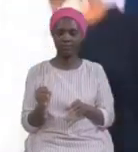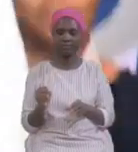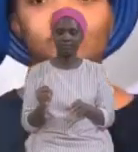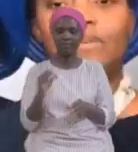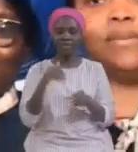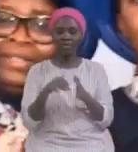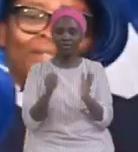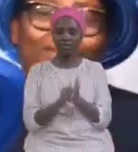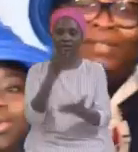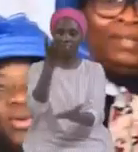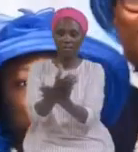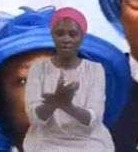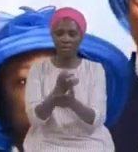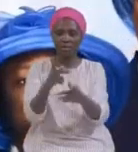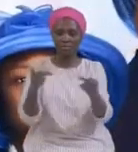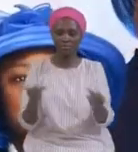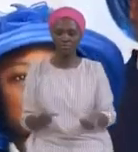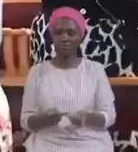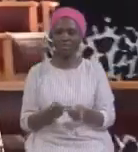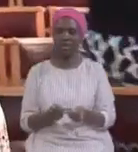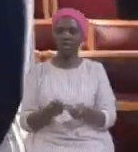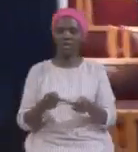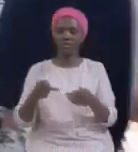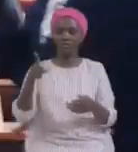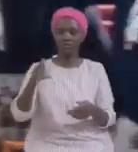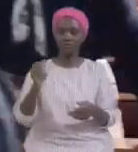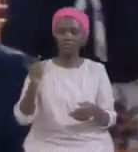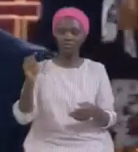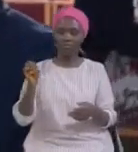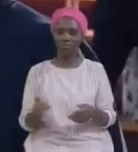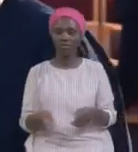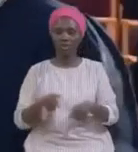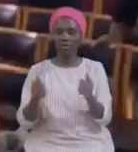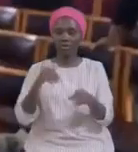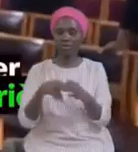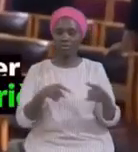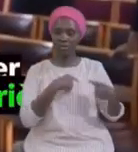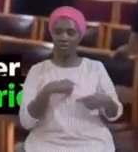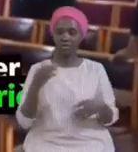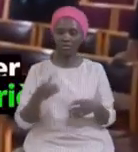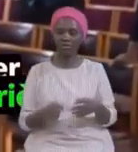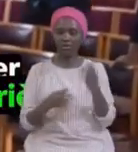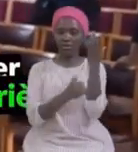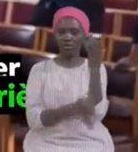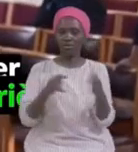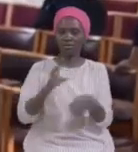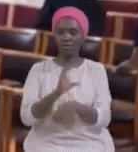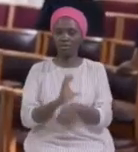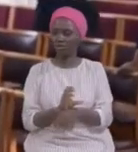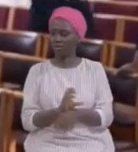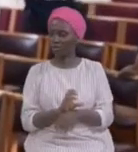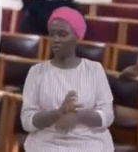Dark prison cell, Apostle Peter awaited his fate in the hand of Herod the tyrant. When the heart of the city, the church gathered in fervent